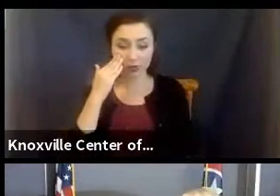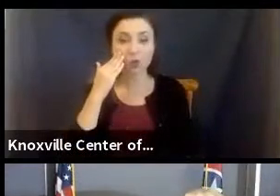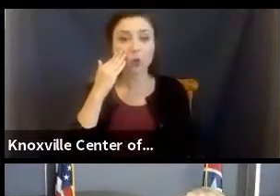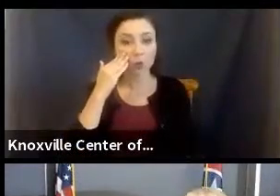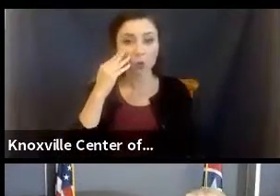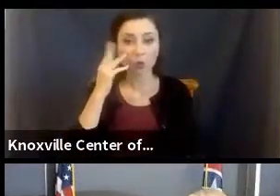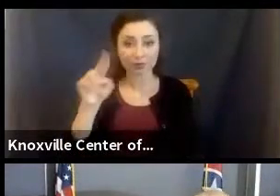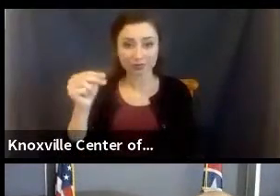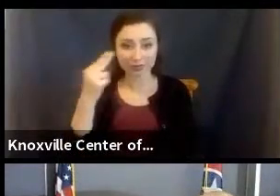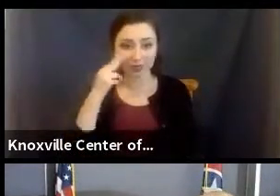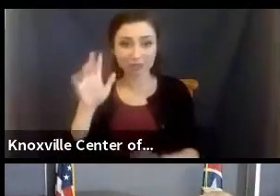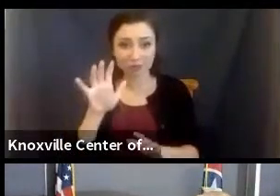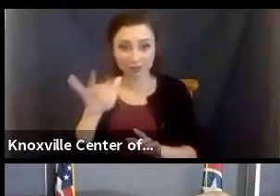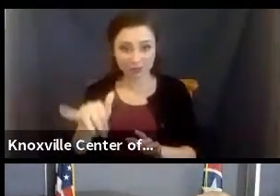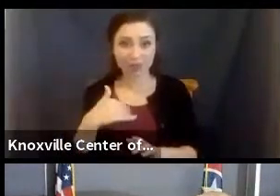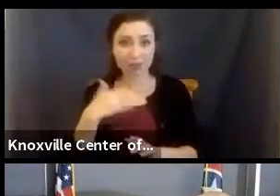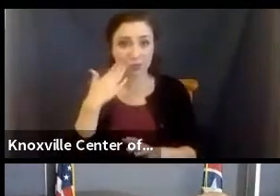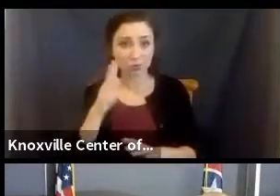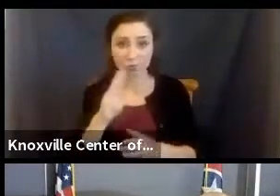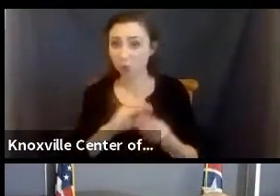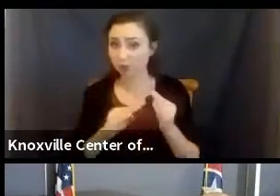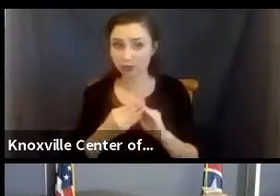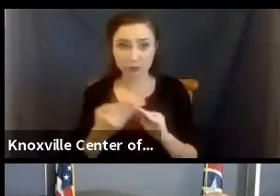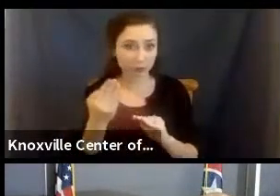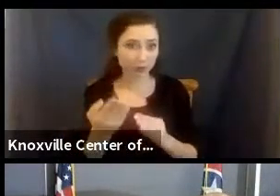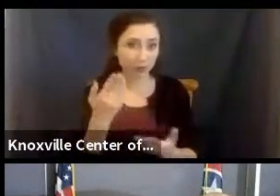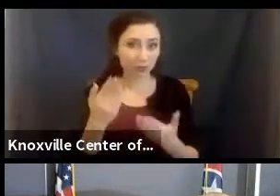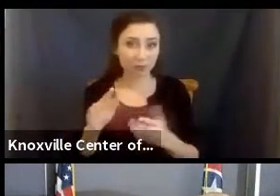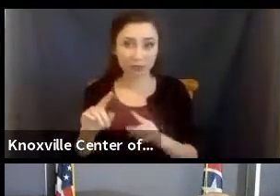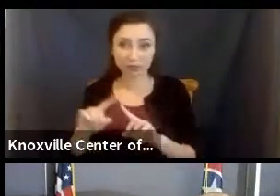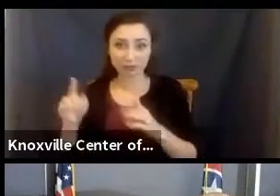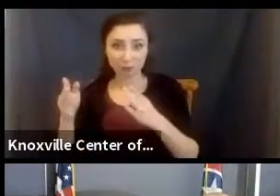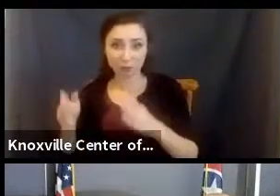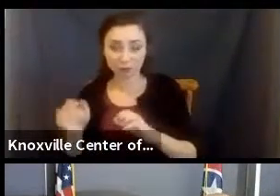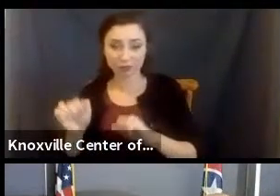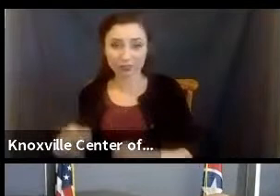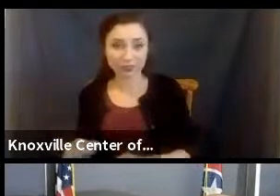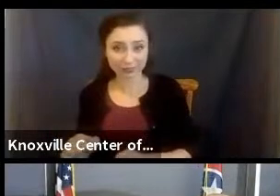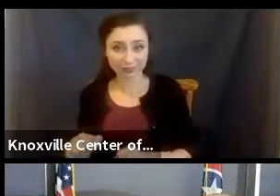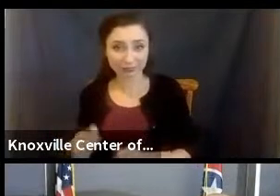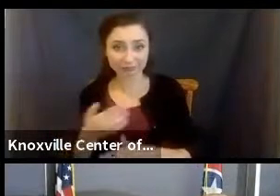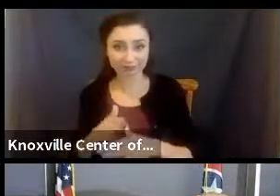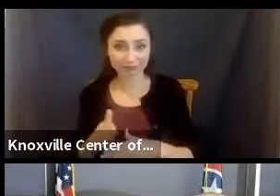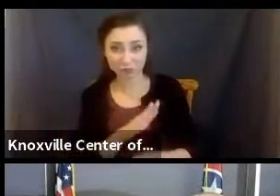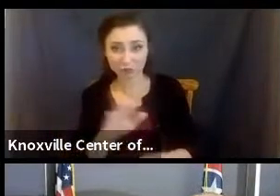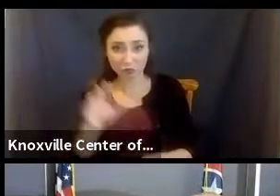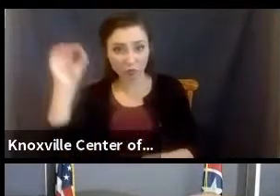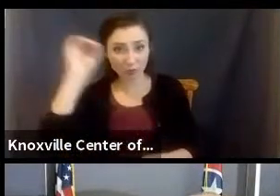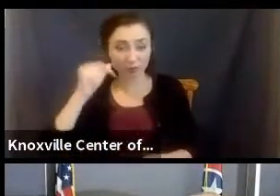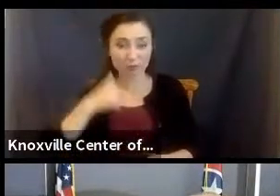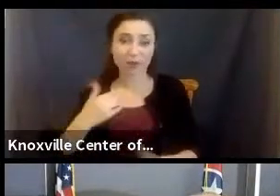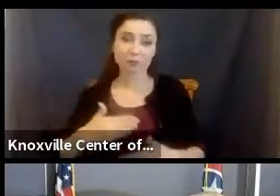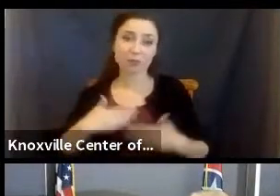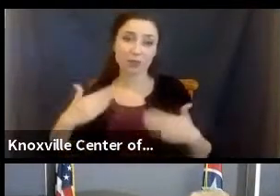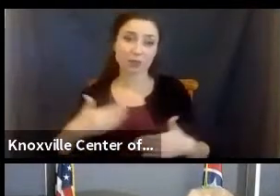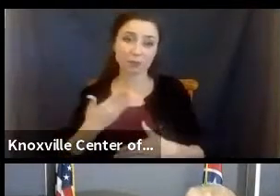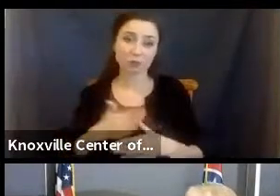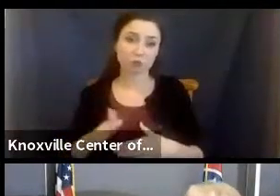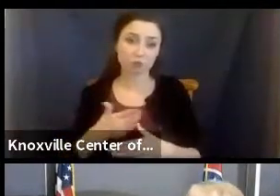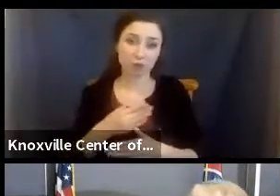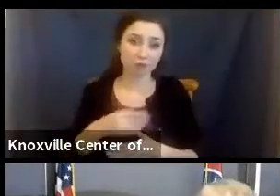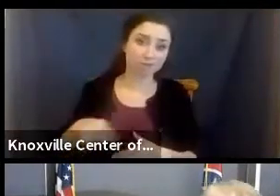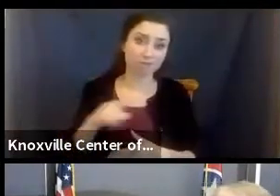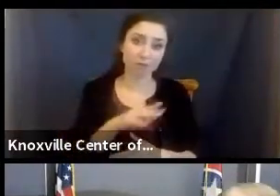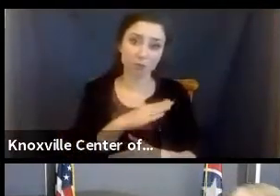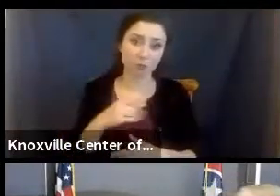I don't know the numbers there. Maybe that's someone else can weigh in on that, but I'm happy to share this with the rest of the board as